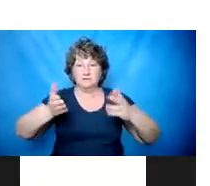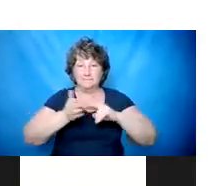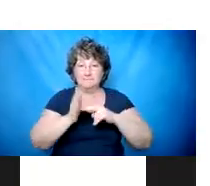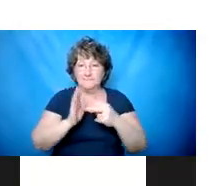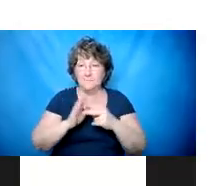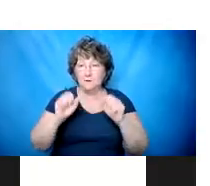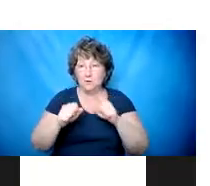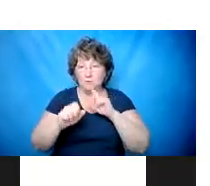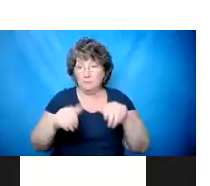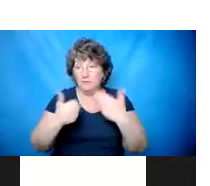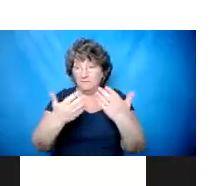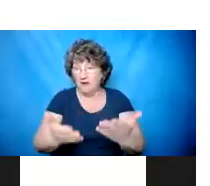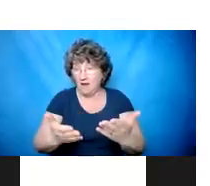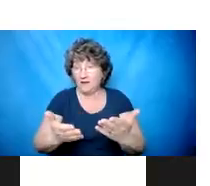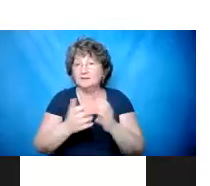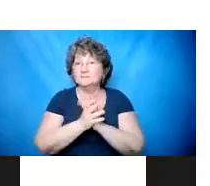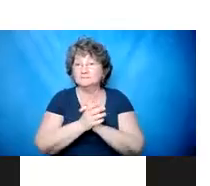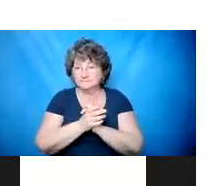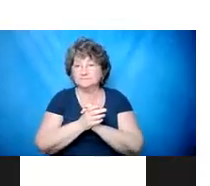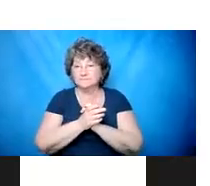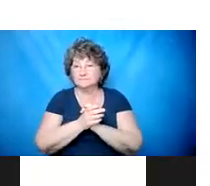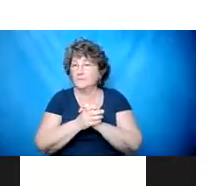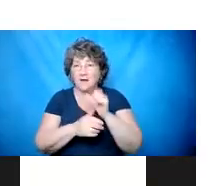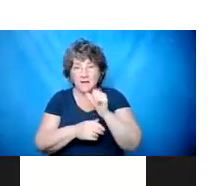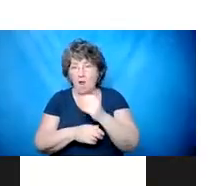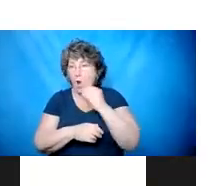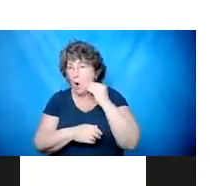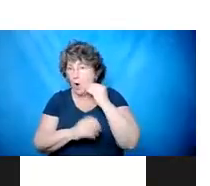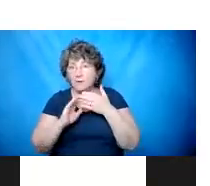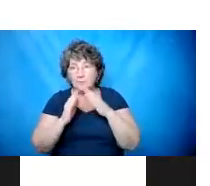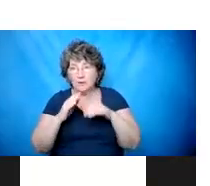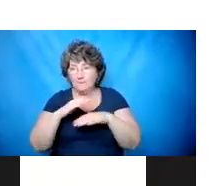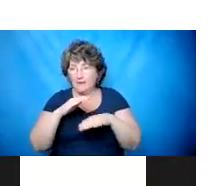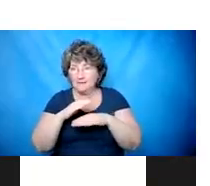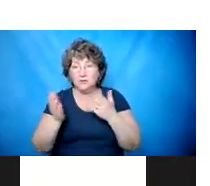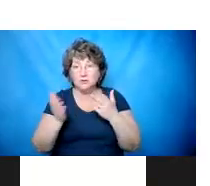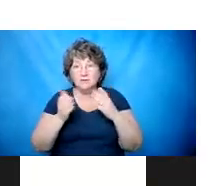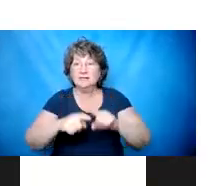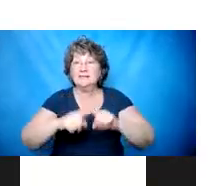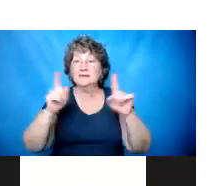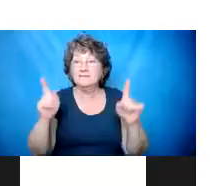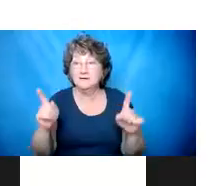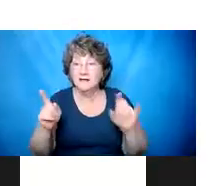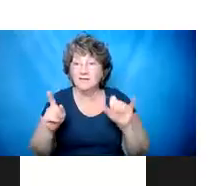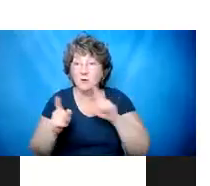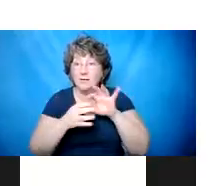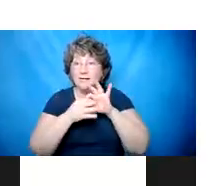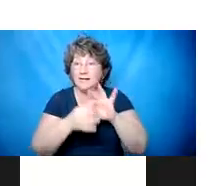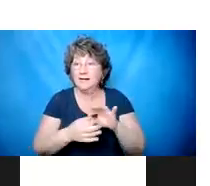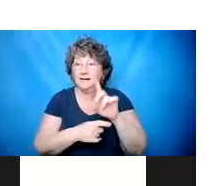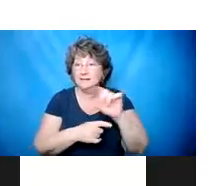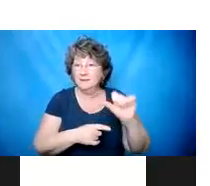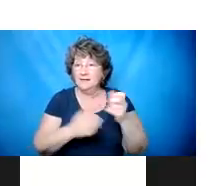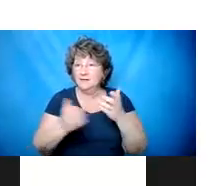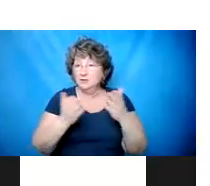funding source, other than home and community-based services, that exist as part of a developmental disability service system and